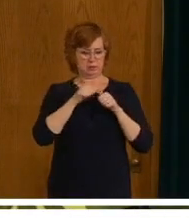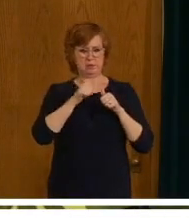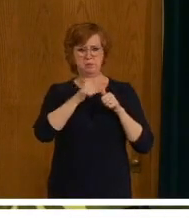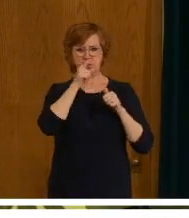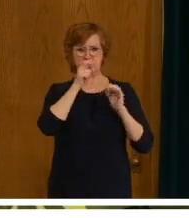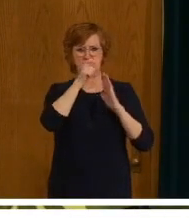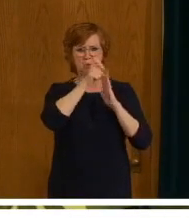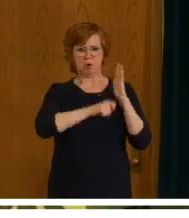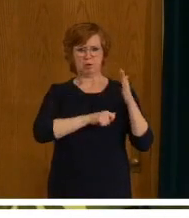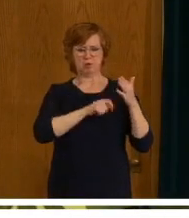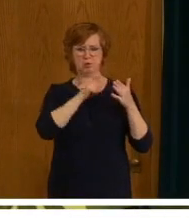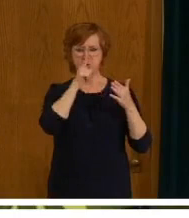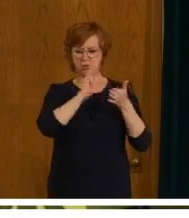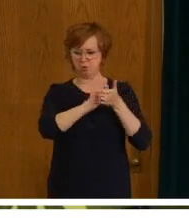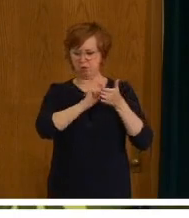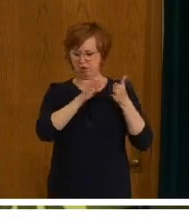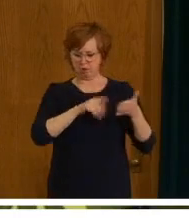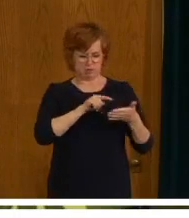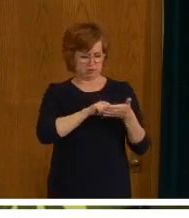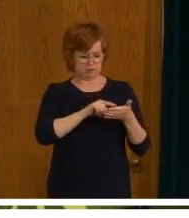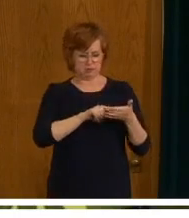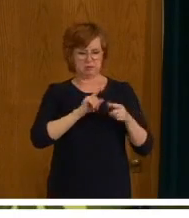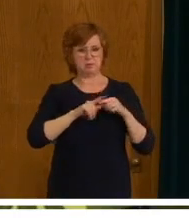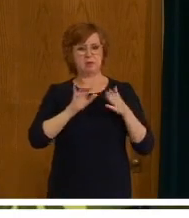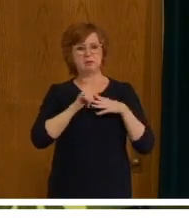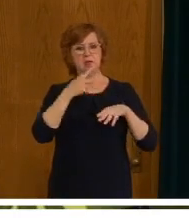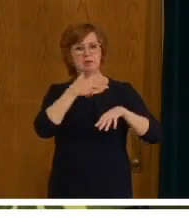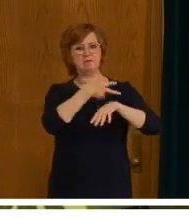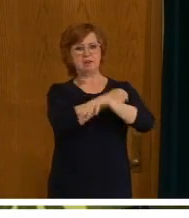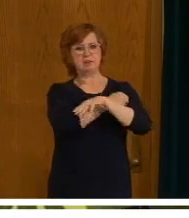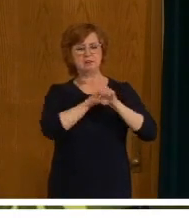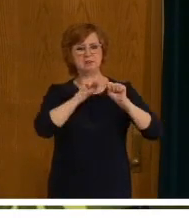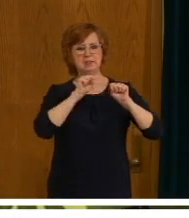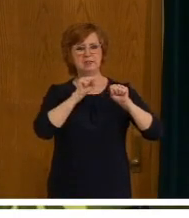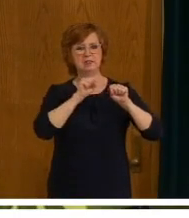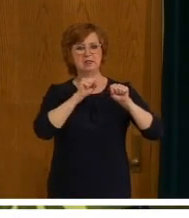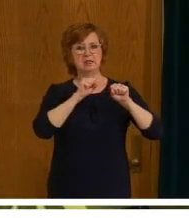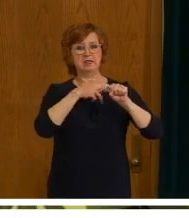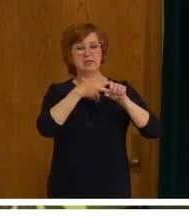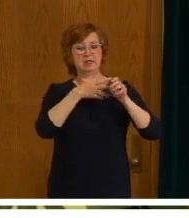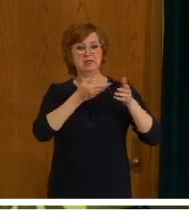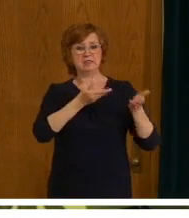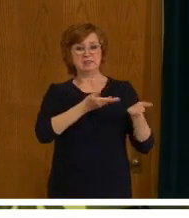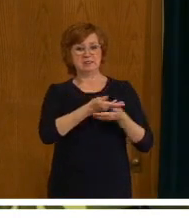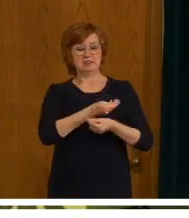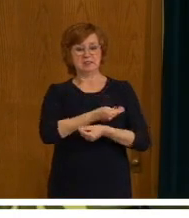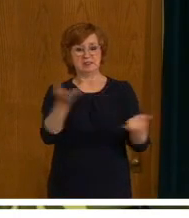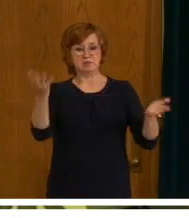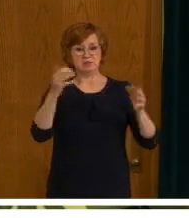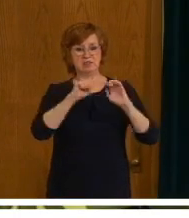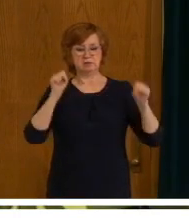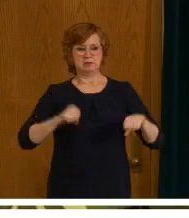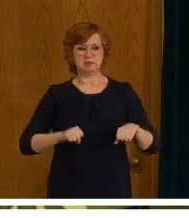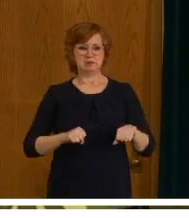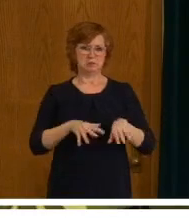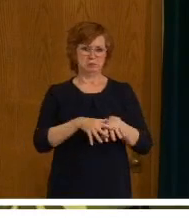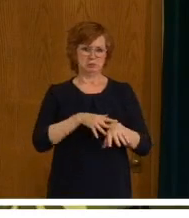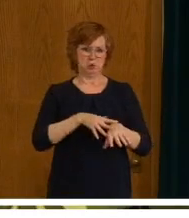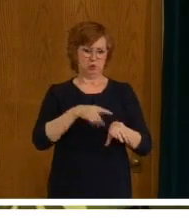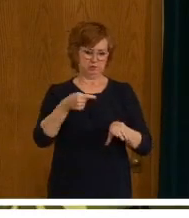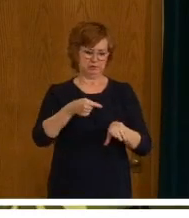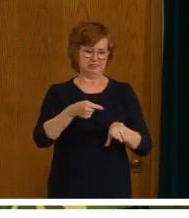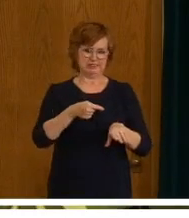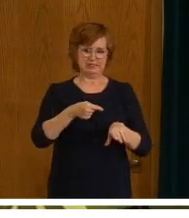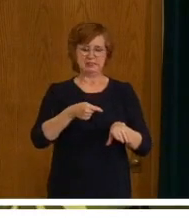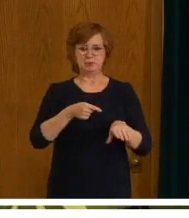sluggish. We had quickly recalculated and looked at what is working and looked at what is not working and made